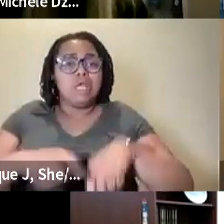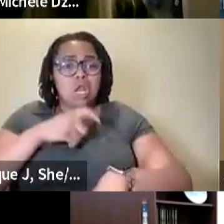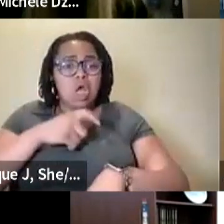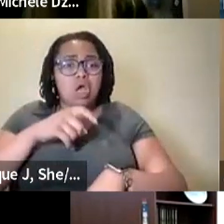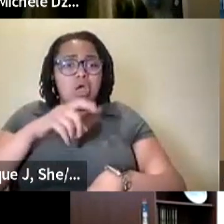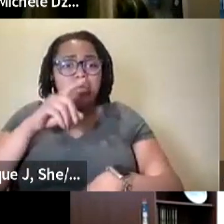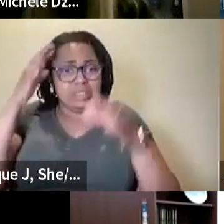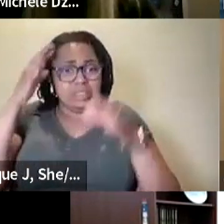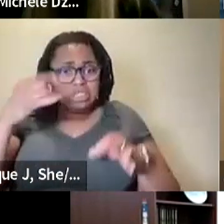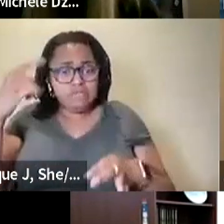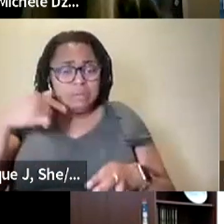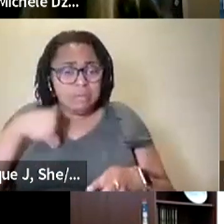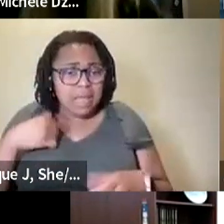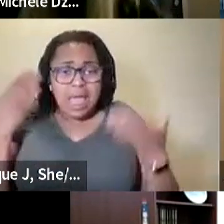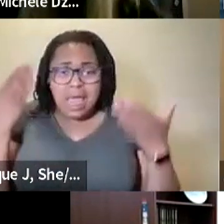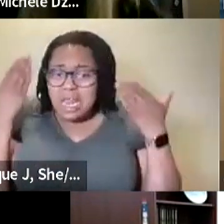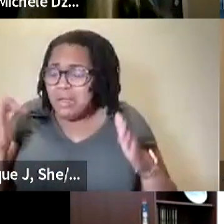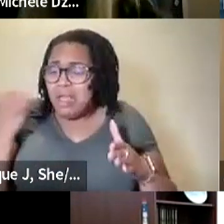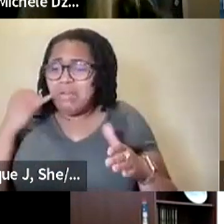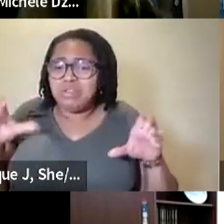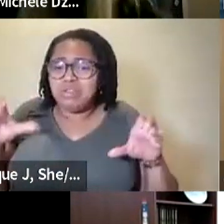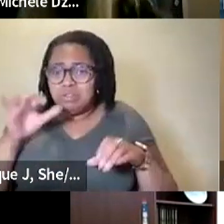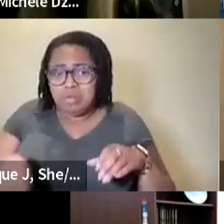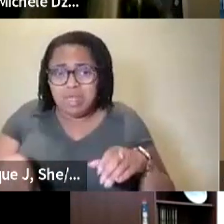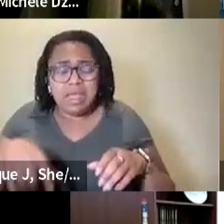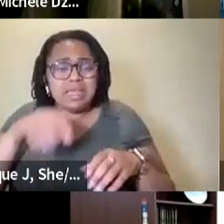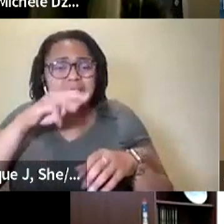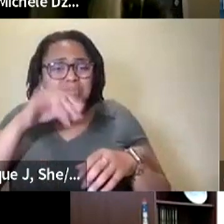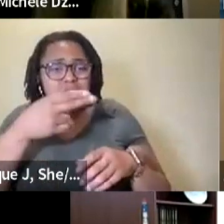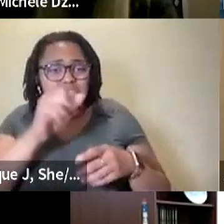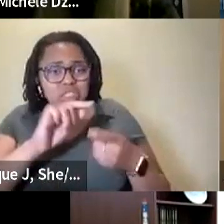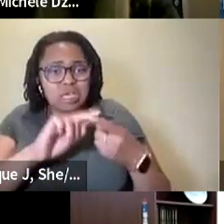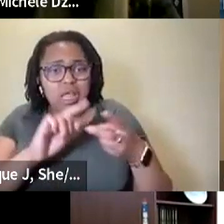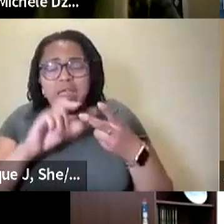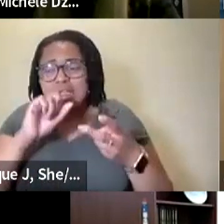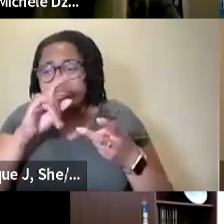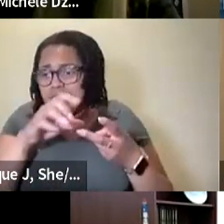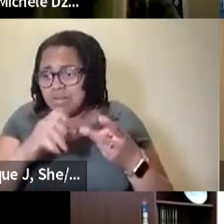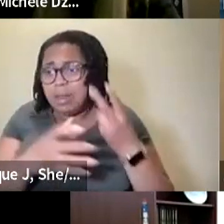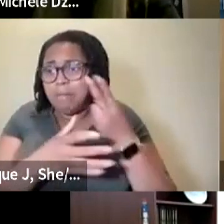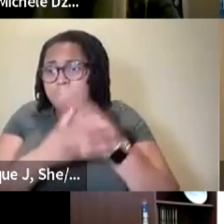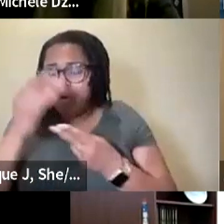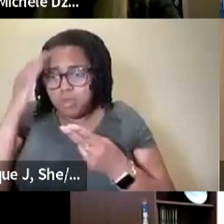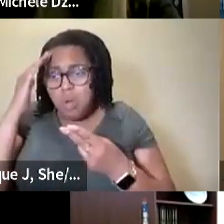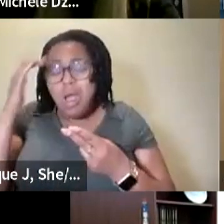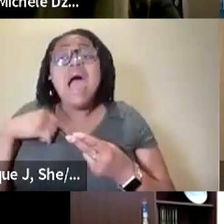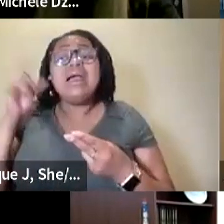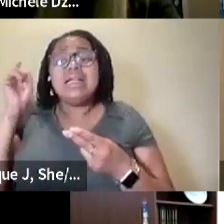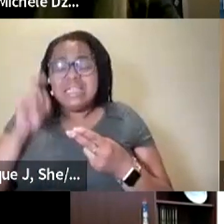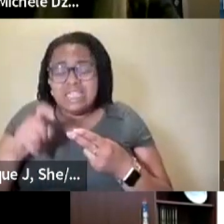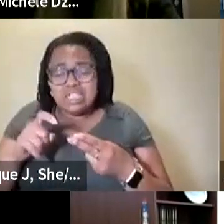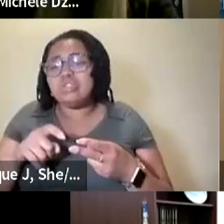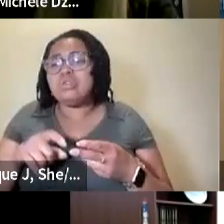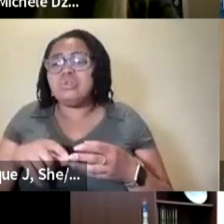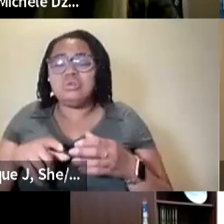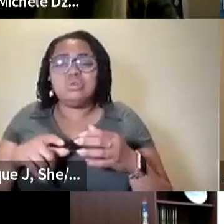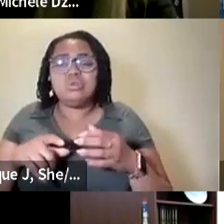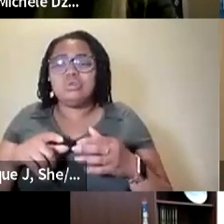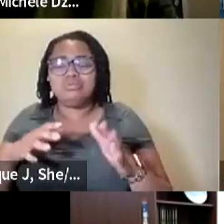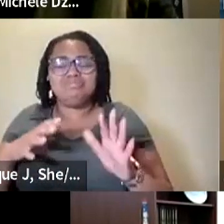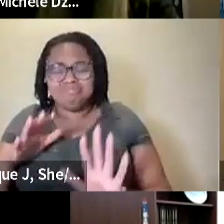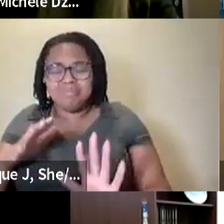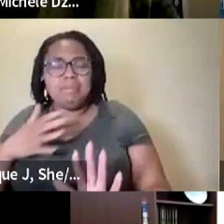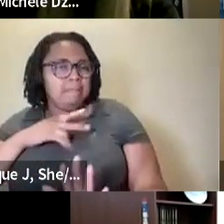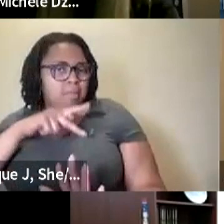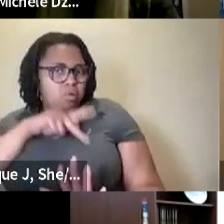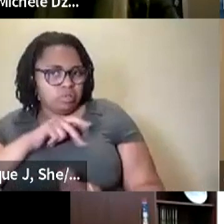whether or not I was going to do this. As Misha and Stephanie both know, I just need to kind of regroup in my personal life right now. So I